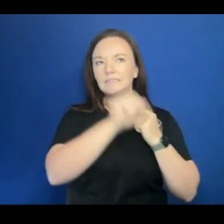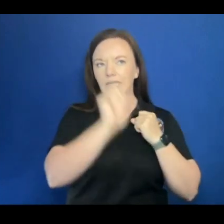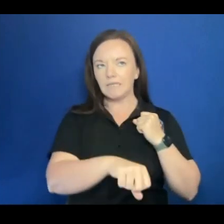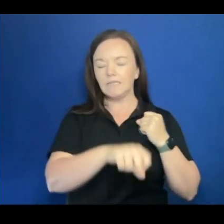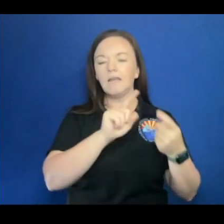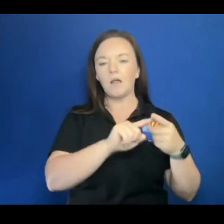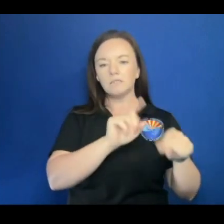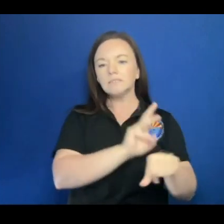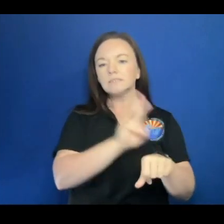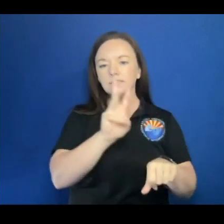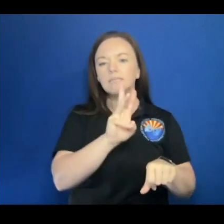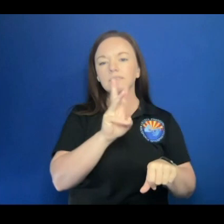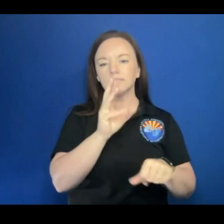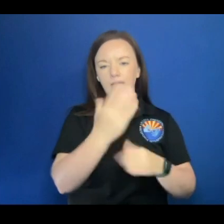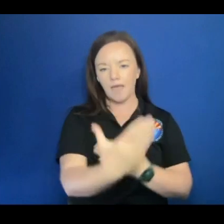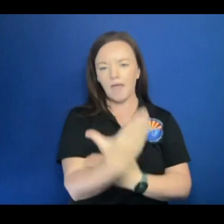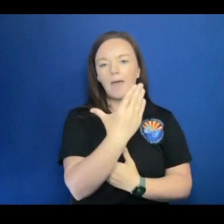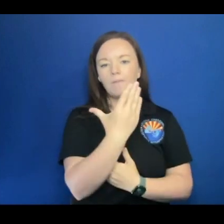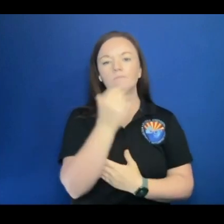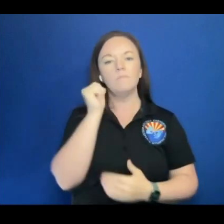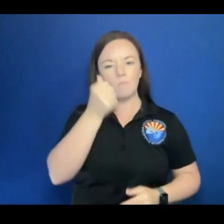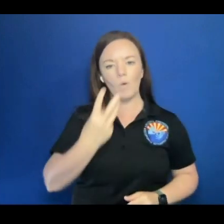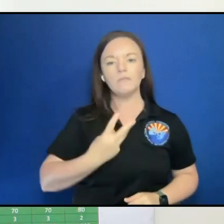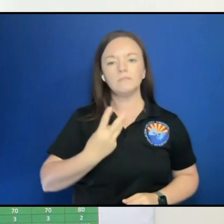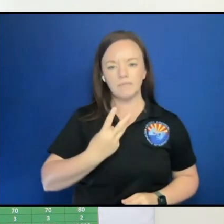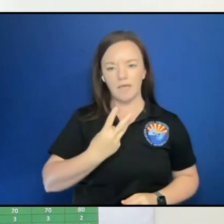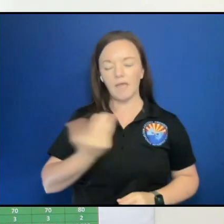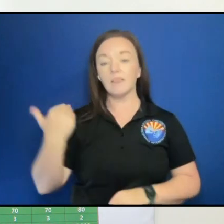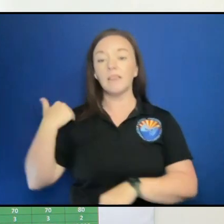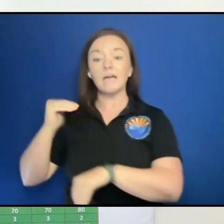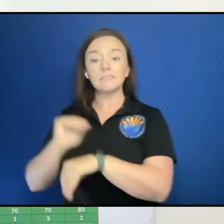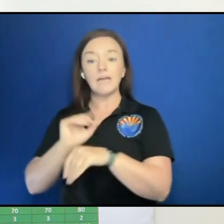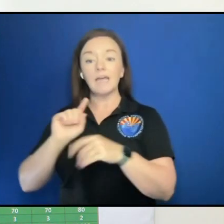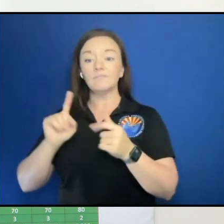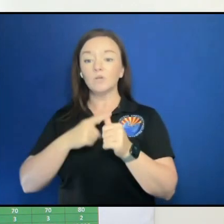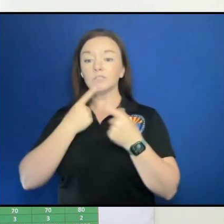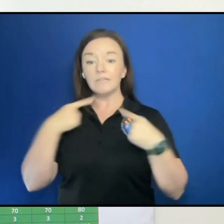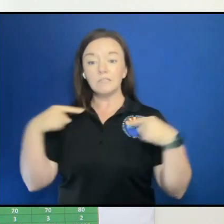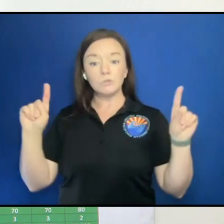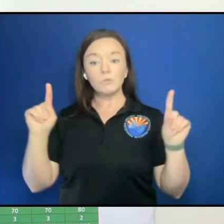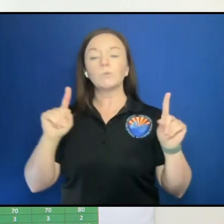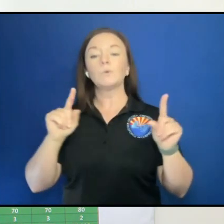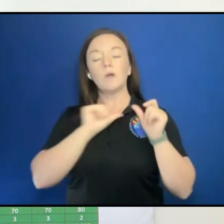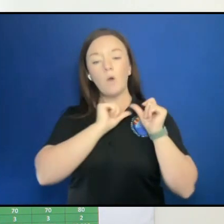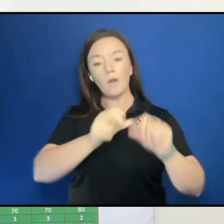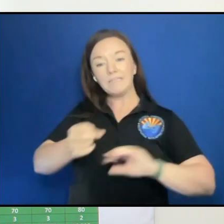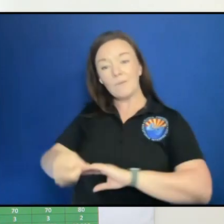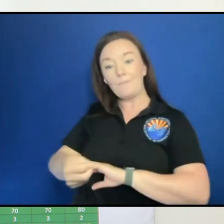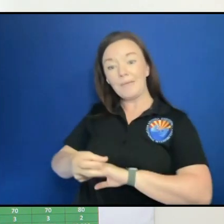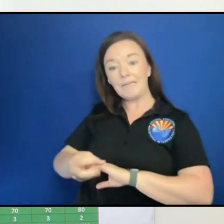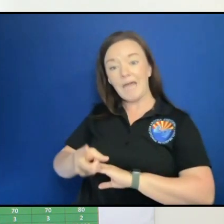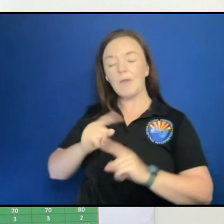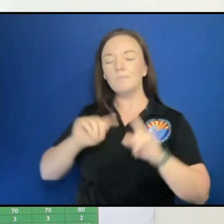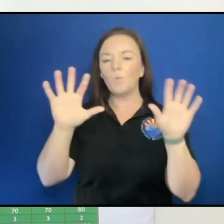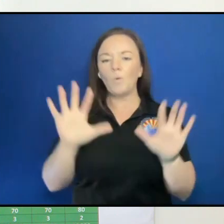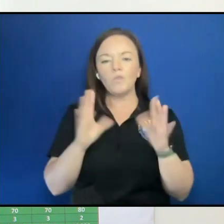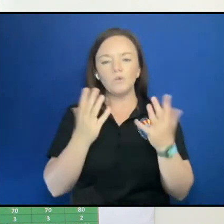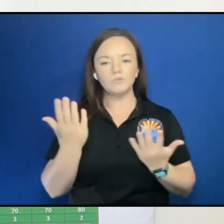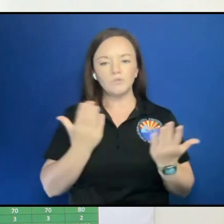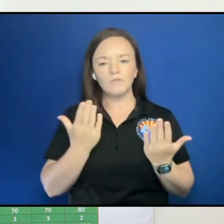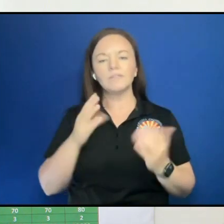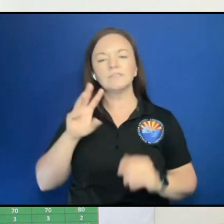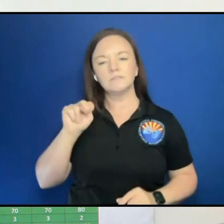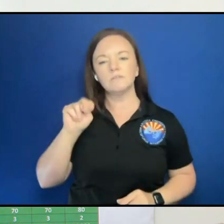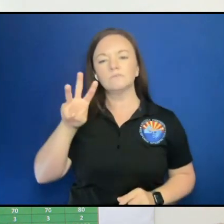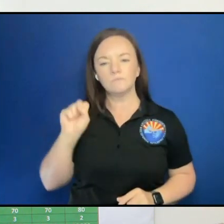a.m. Wednesday morning. Last night when it was first issued, it was midnight, but the Weather Service in Albuquerque has extended it